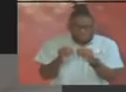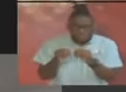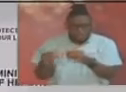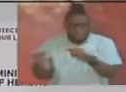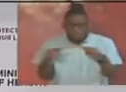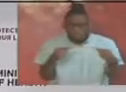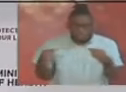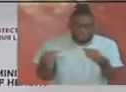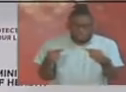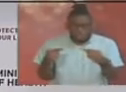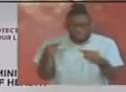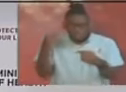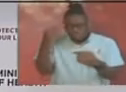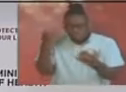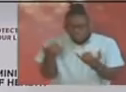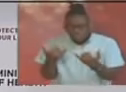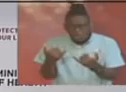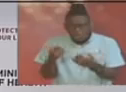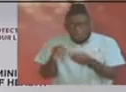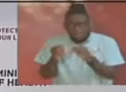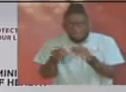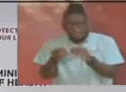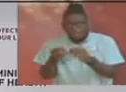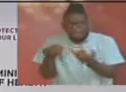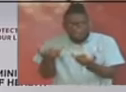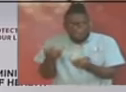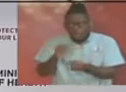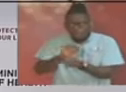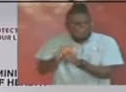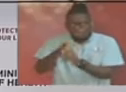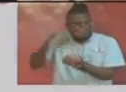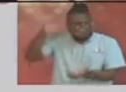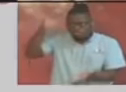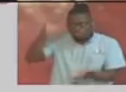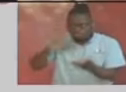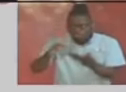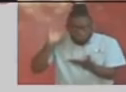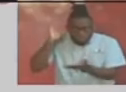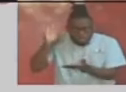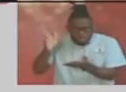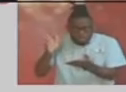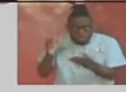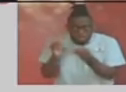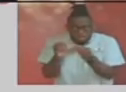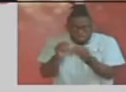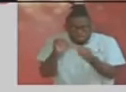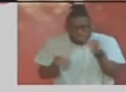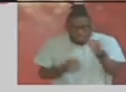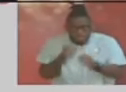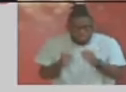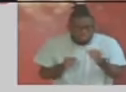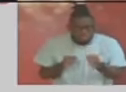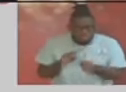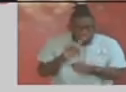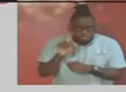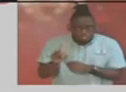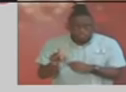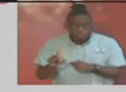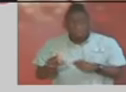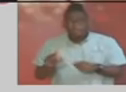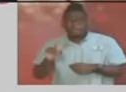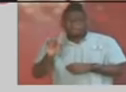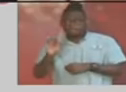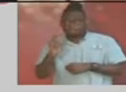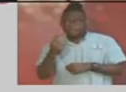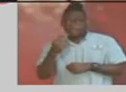right. Yes. All right, okay. So the first question, as we said when we raised the issue of yellow fever a couple of weeks ago, we would